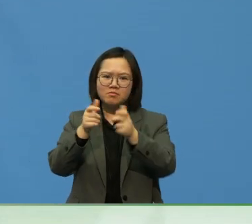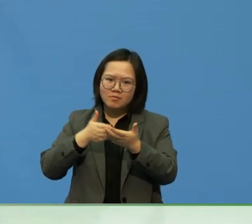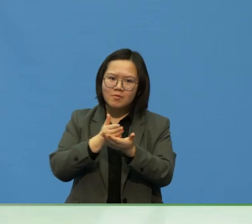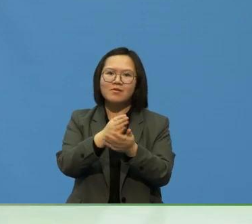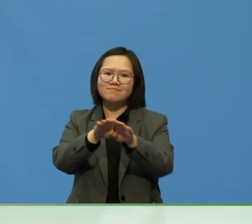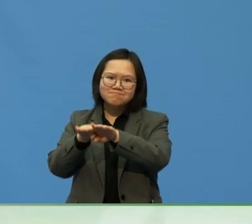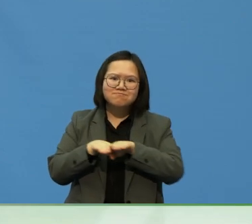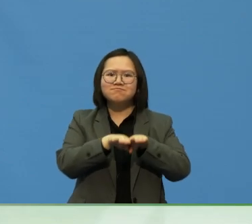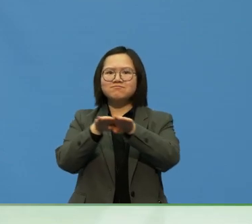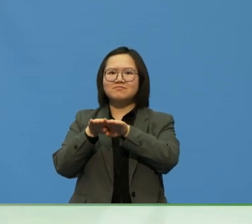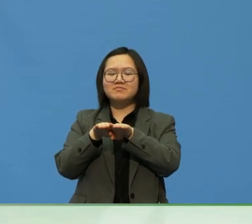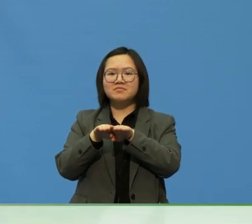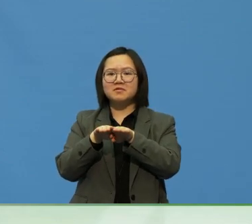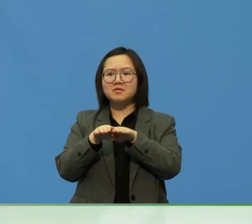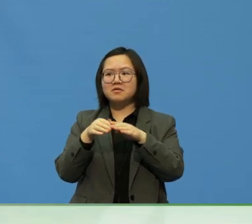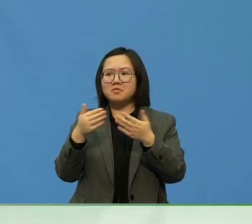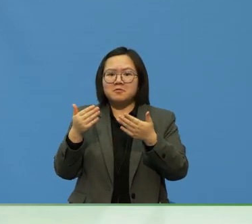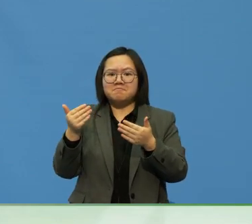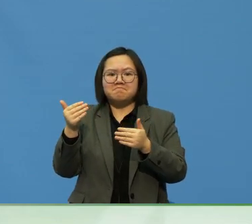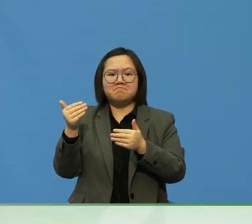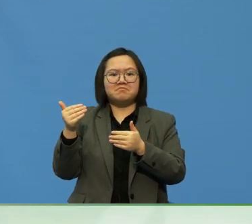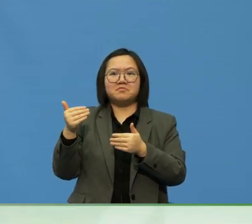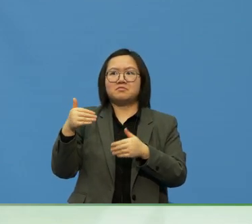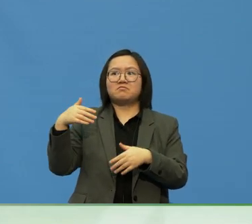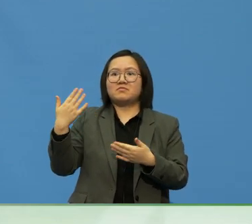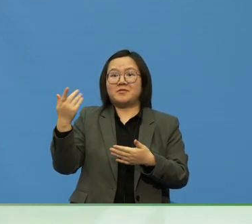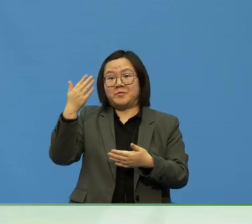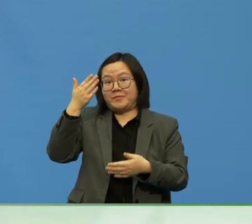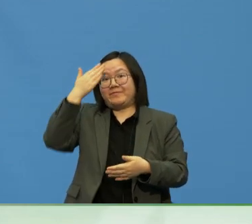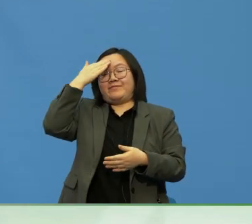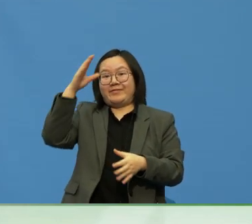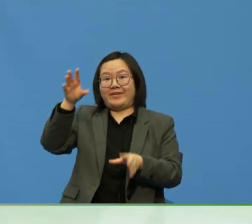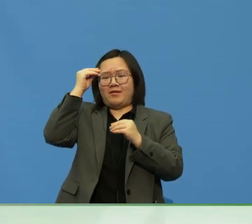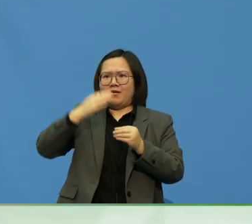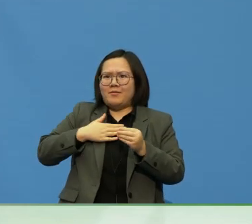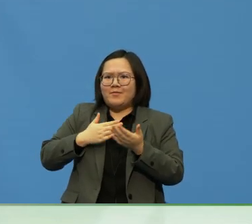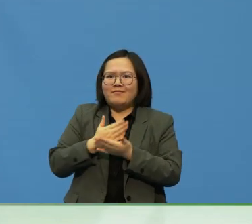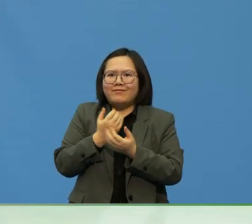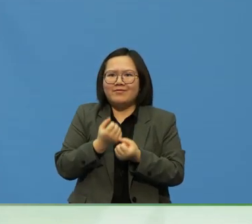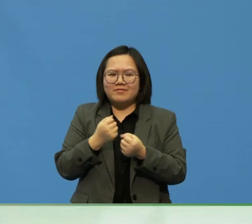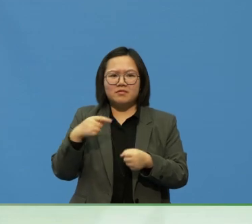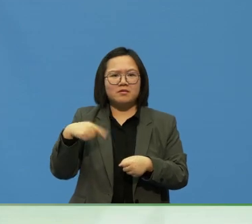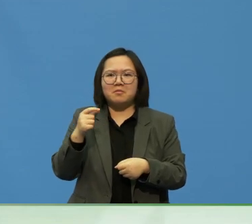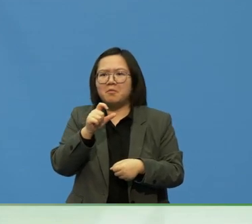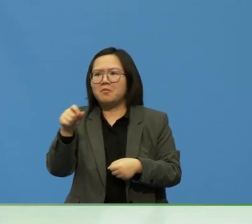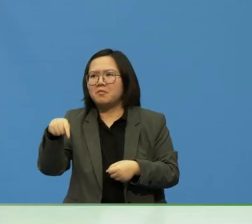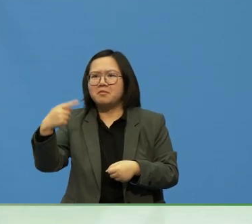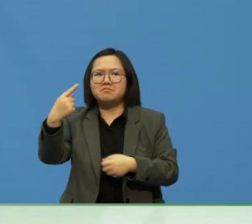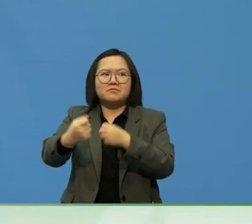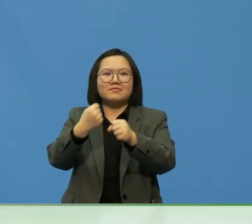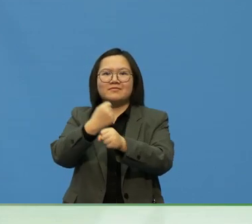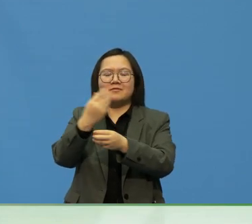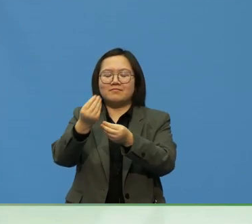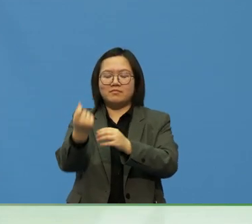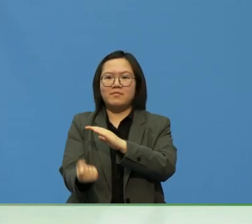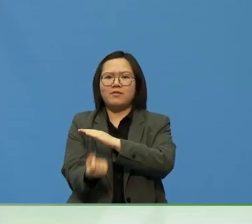know, next week, next year, or whatever. And so there's a backdrop here that this is special treatment for special people and not many of them.